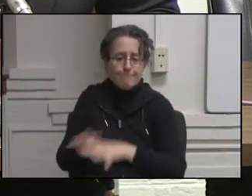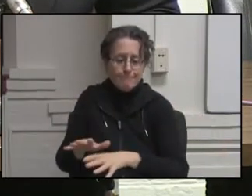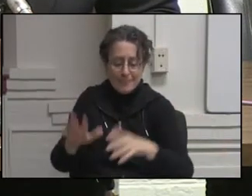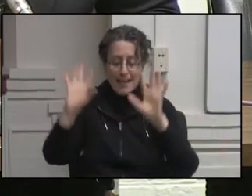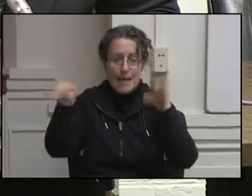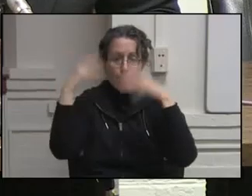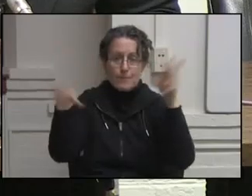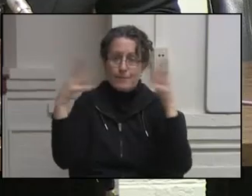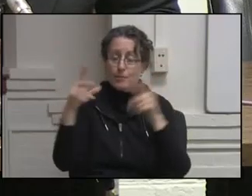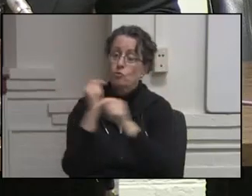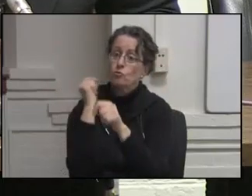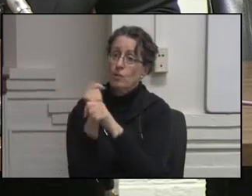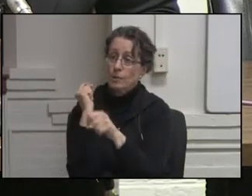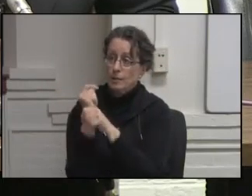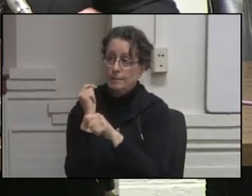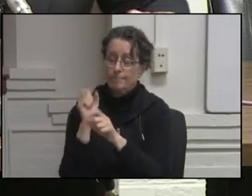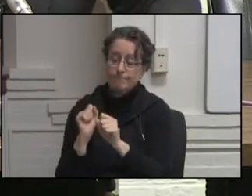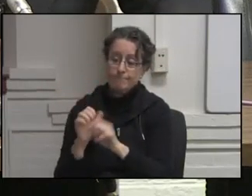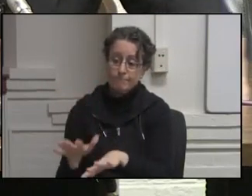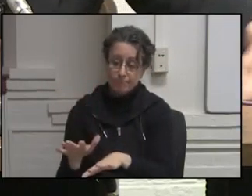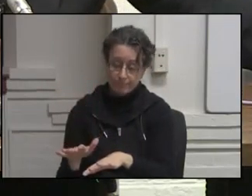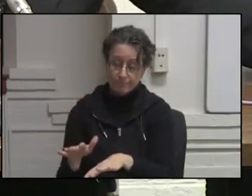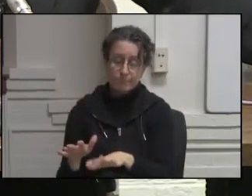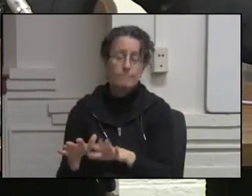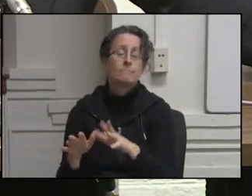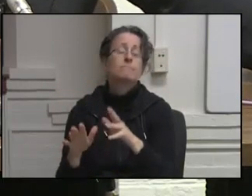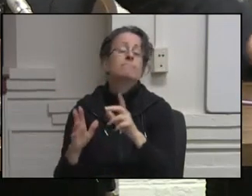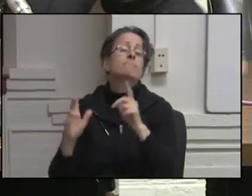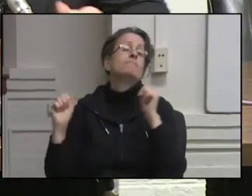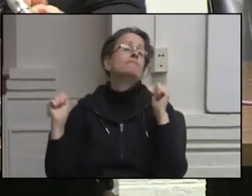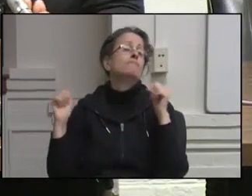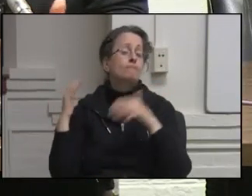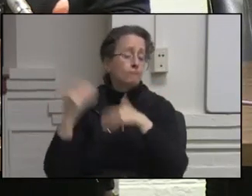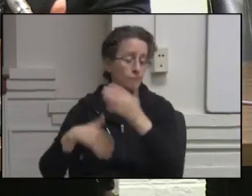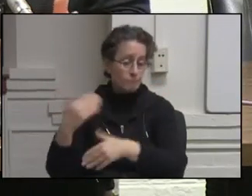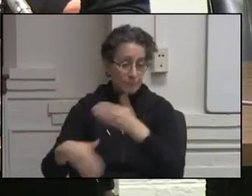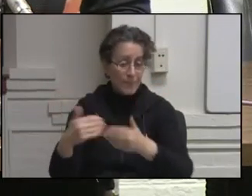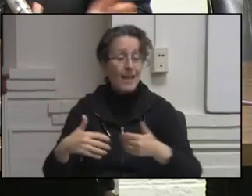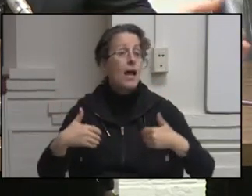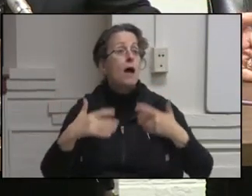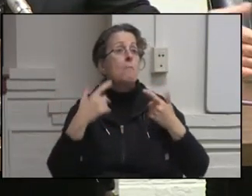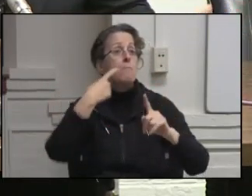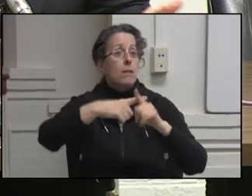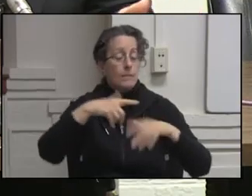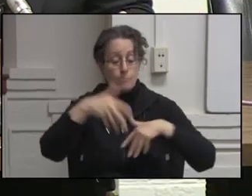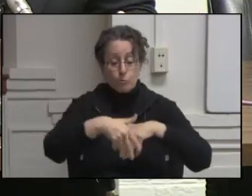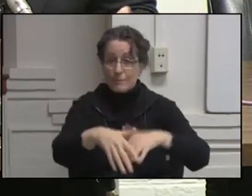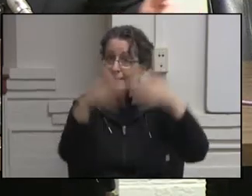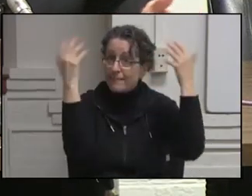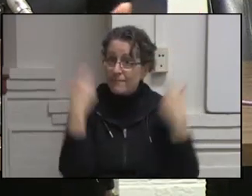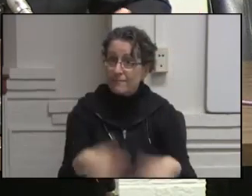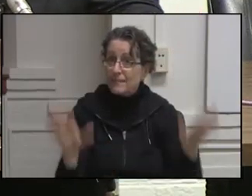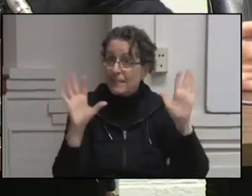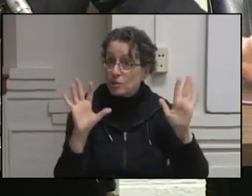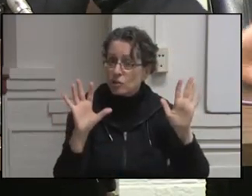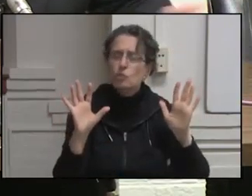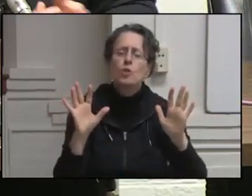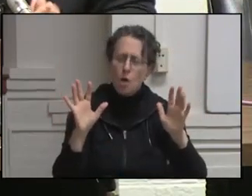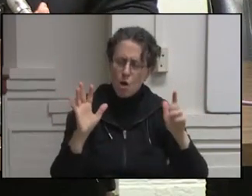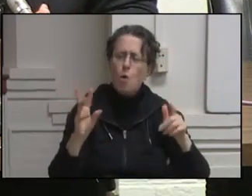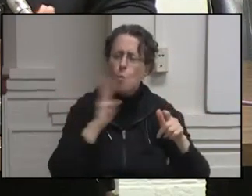And then when the animals are finished, we also have a big water trough for them. Now, you have to remember, it's not a very big